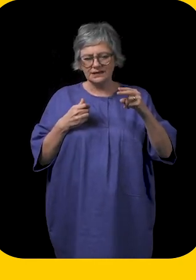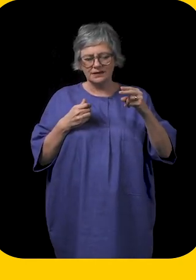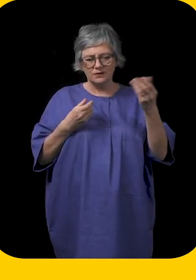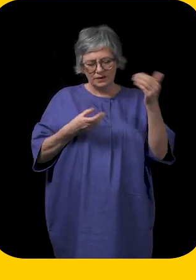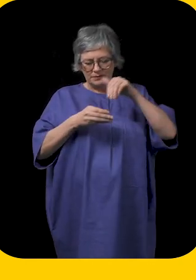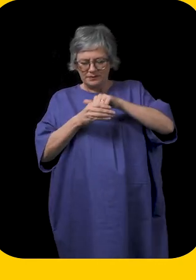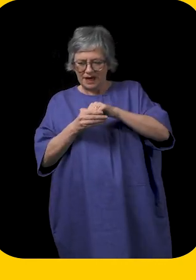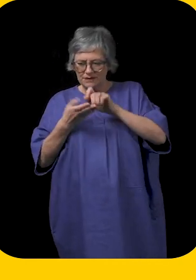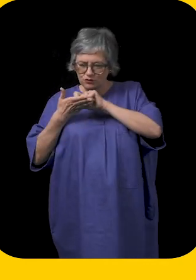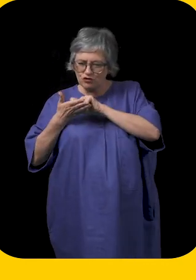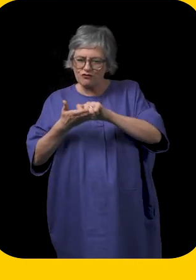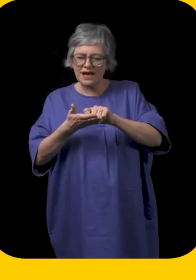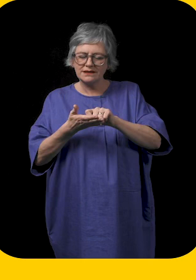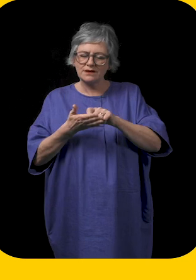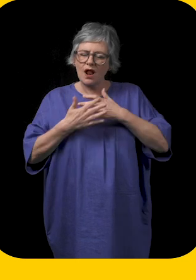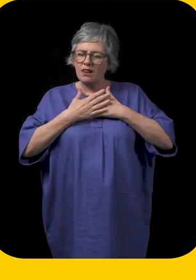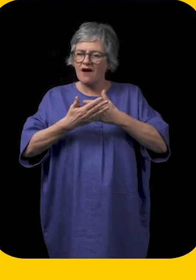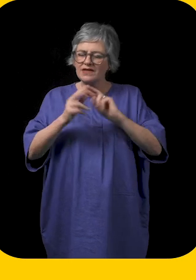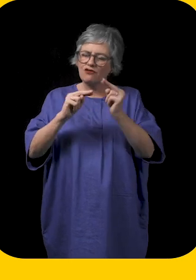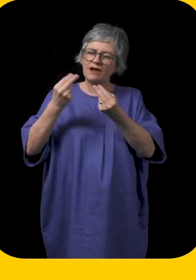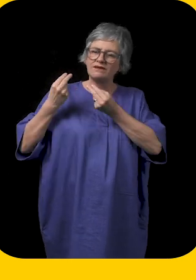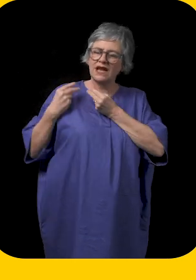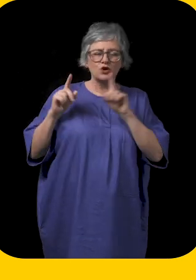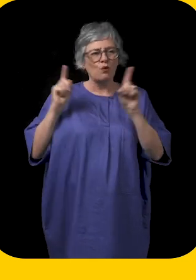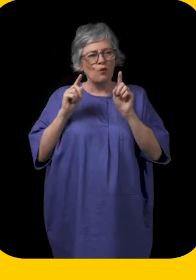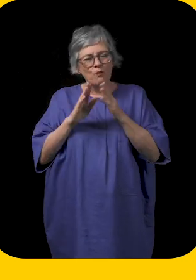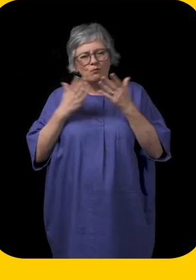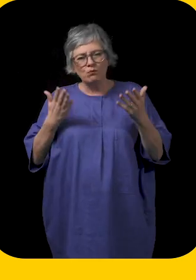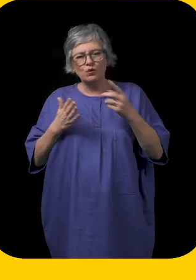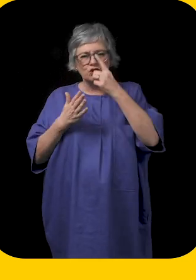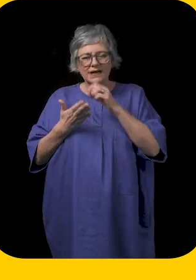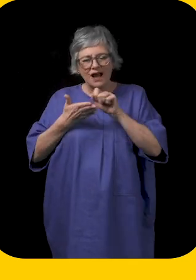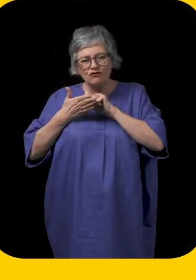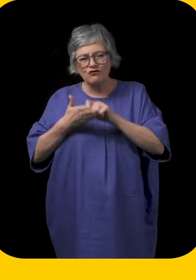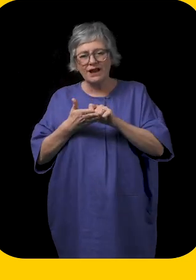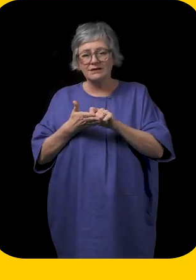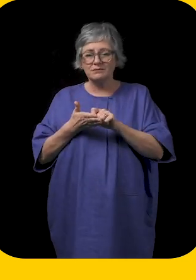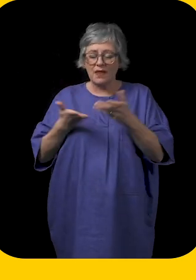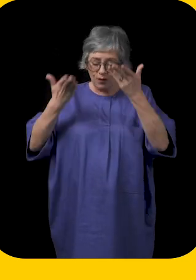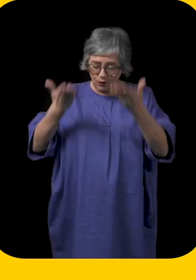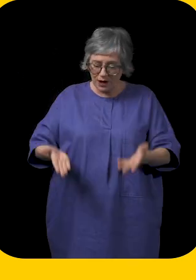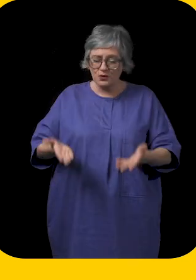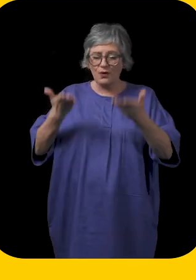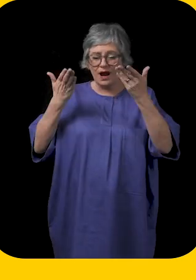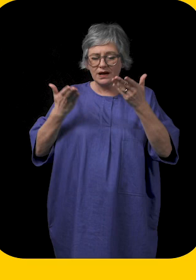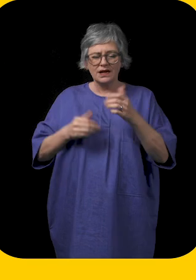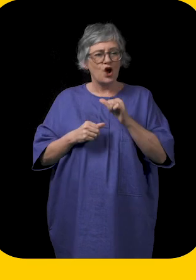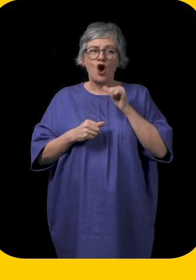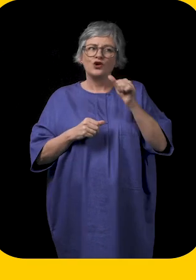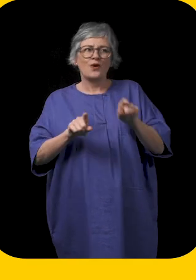where you are and then where that comes into your writing. So yeah, I love that reflection, Leila, about what books you can write in terms of where you